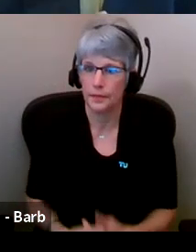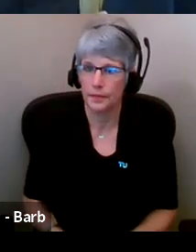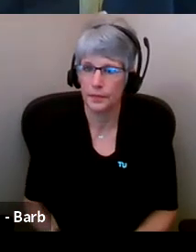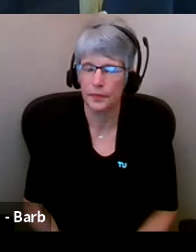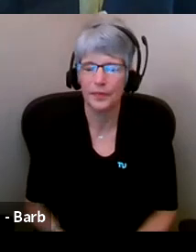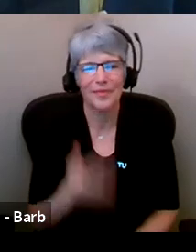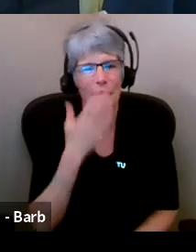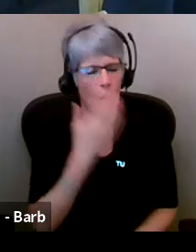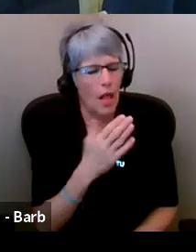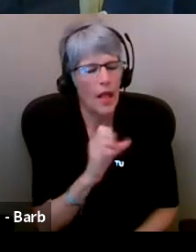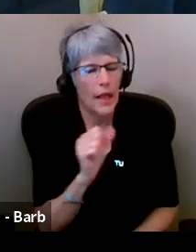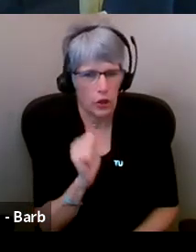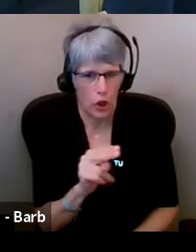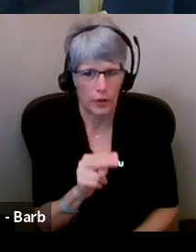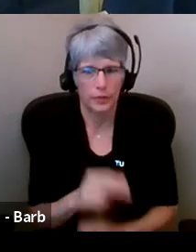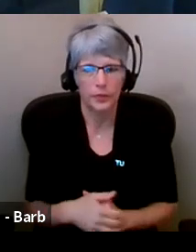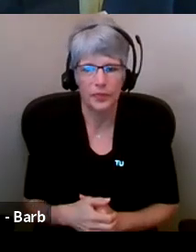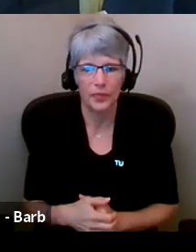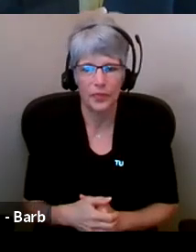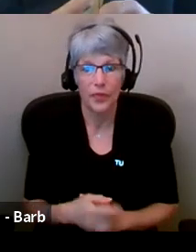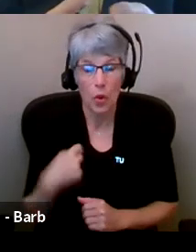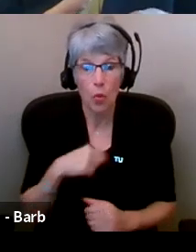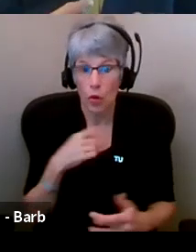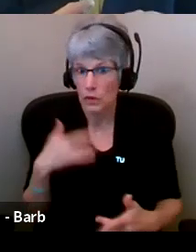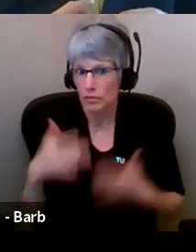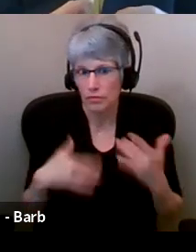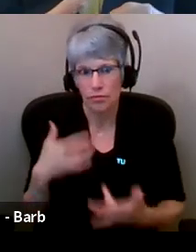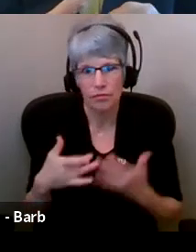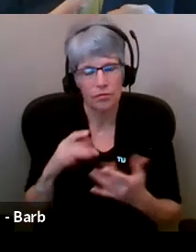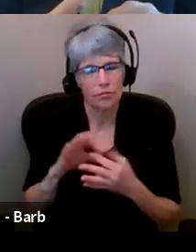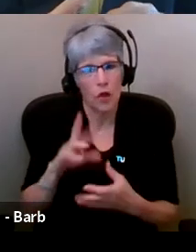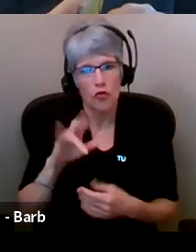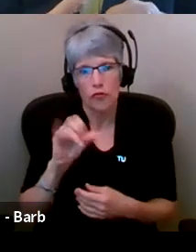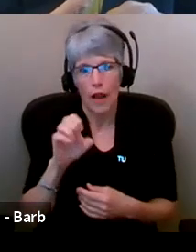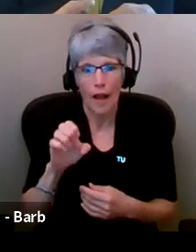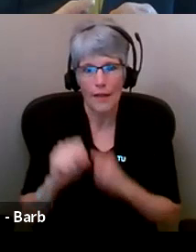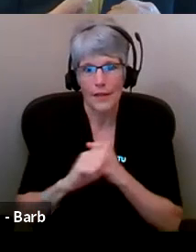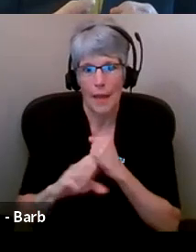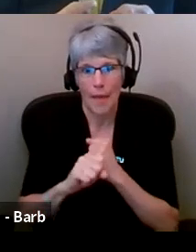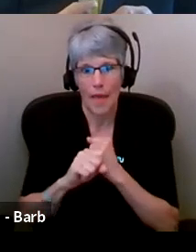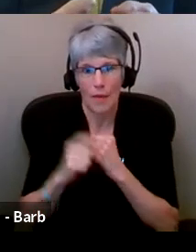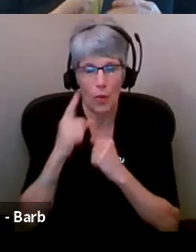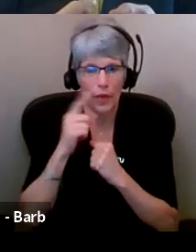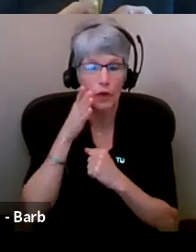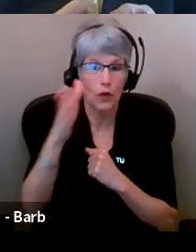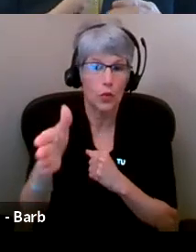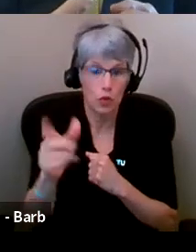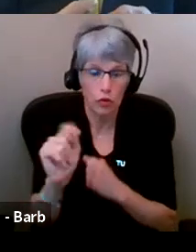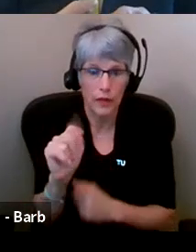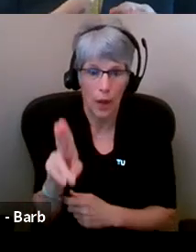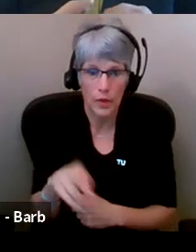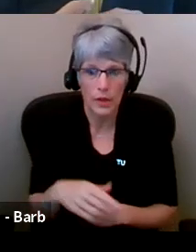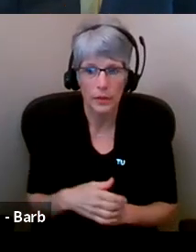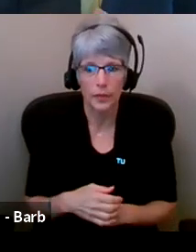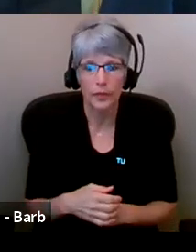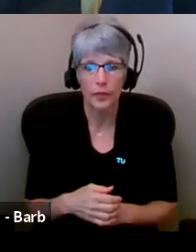Thanks, Sean. So we're all really excited about the RISE campaign as we think about really the future of Towson University. I can